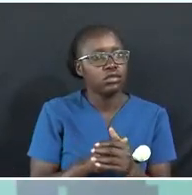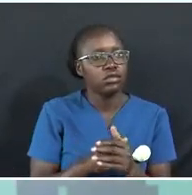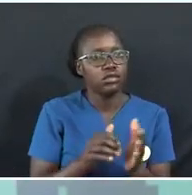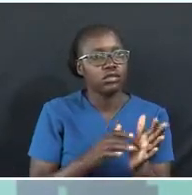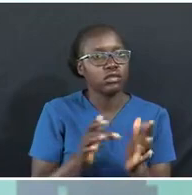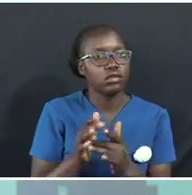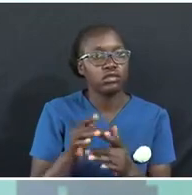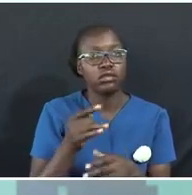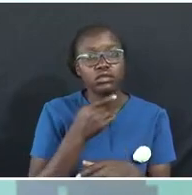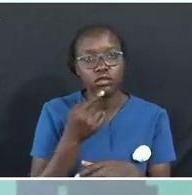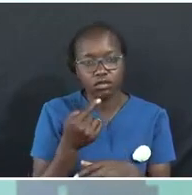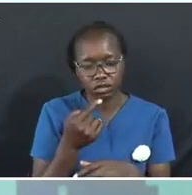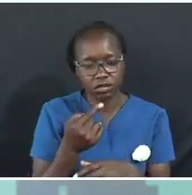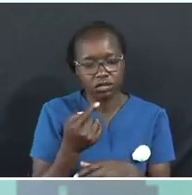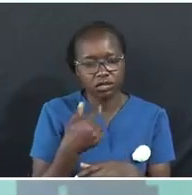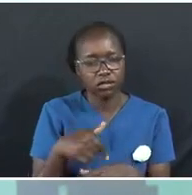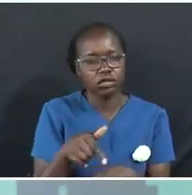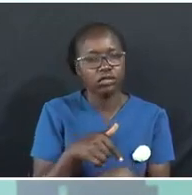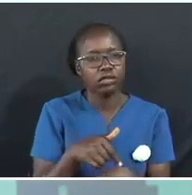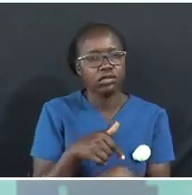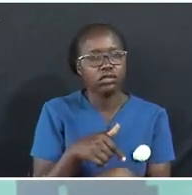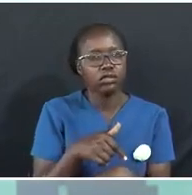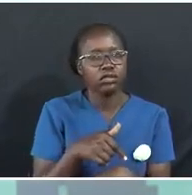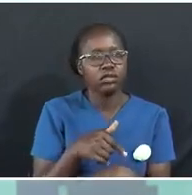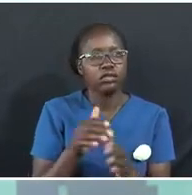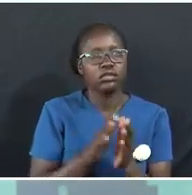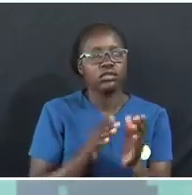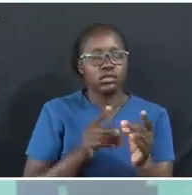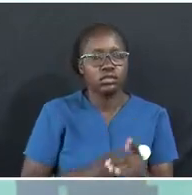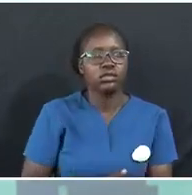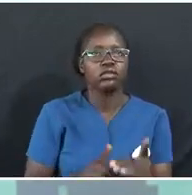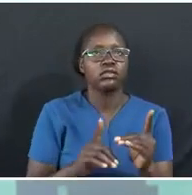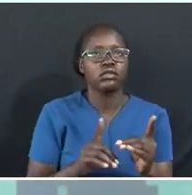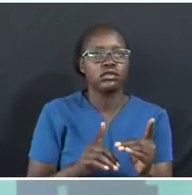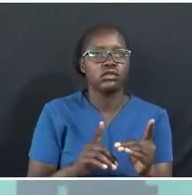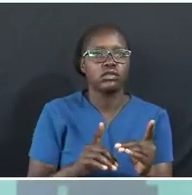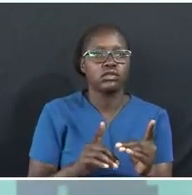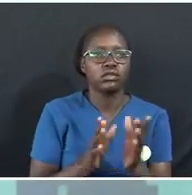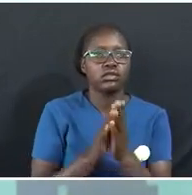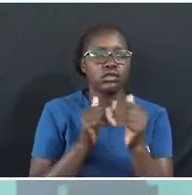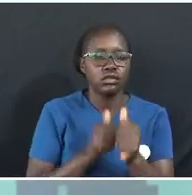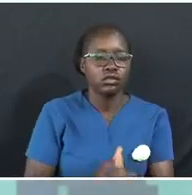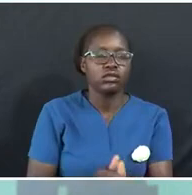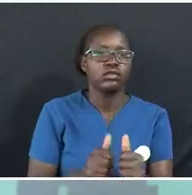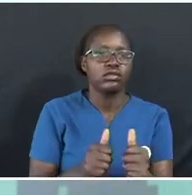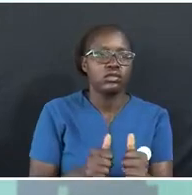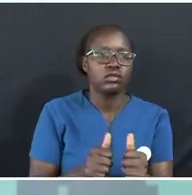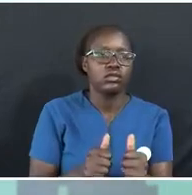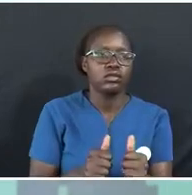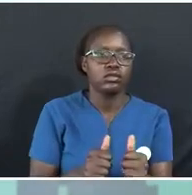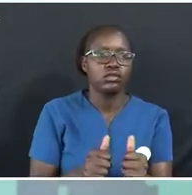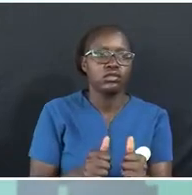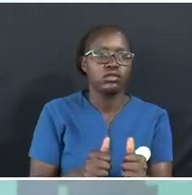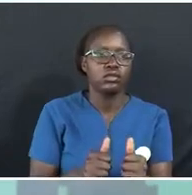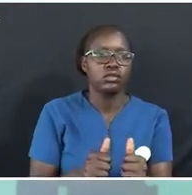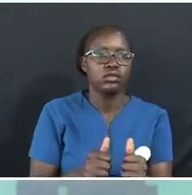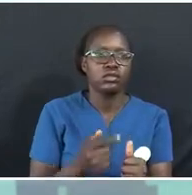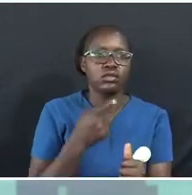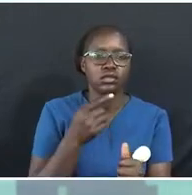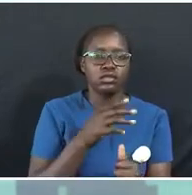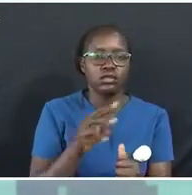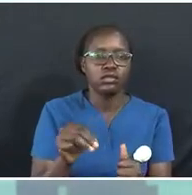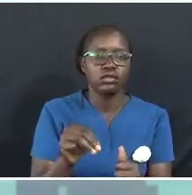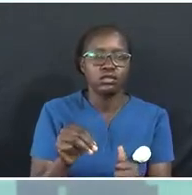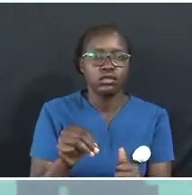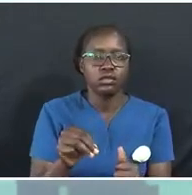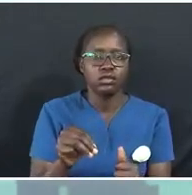Jesus said these words to his disciples, to his apostles. He walked with them for almost